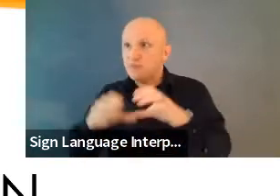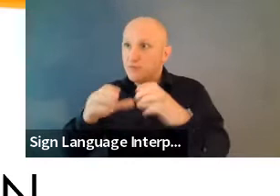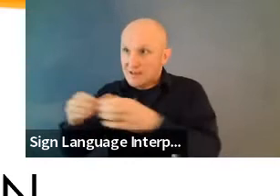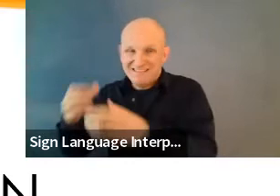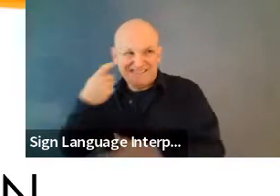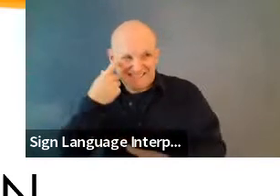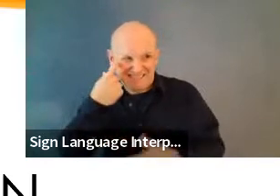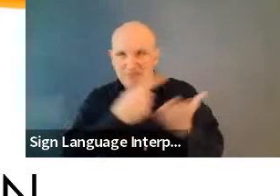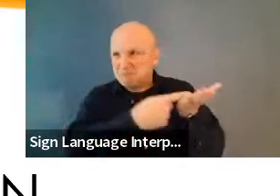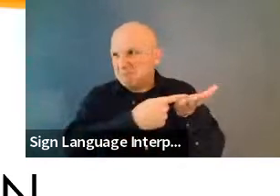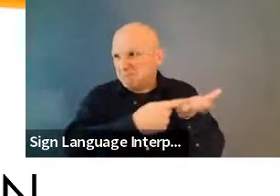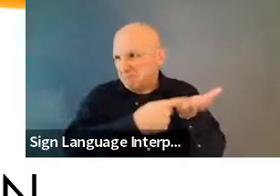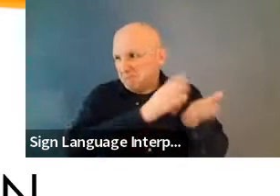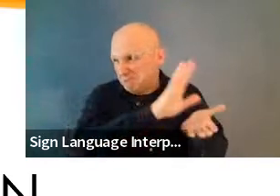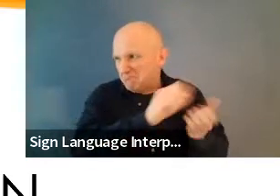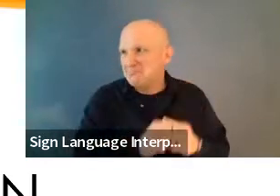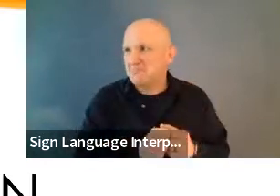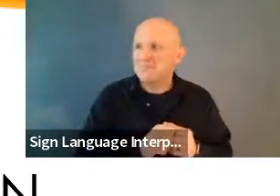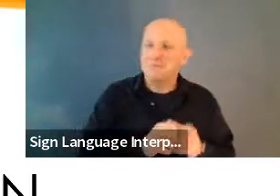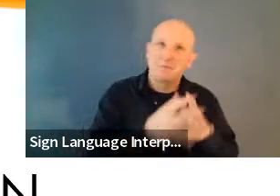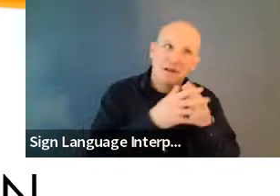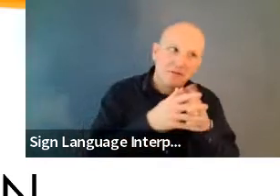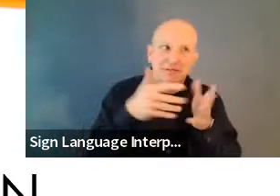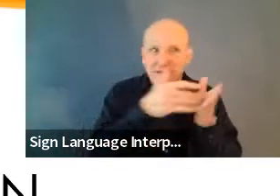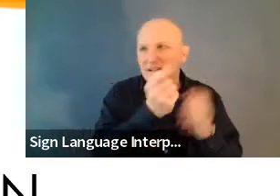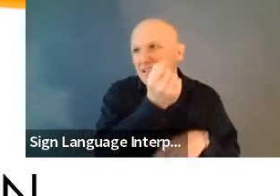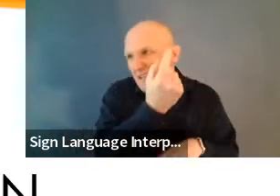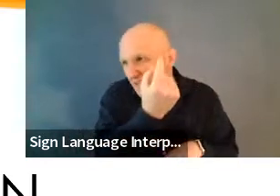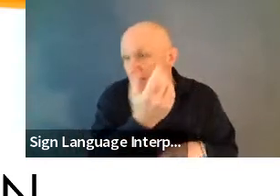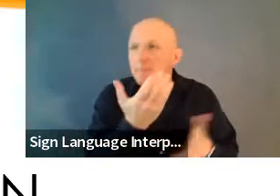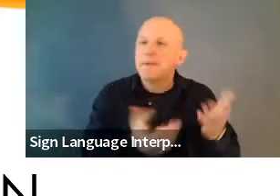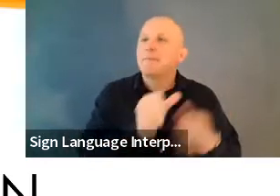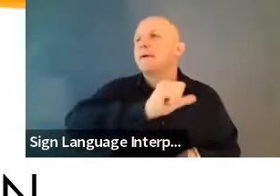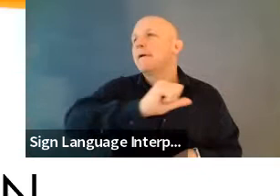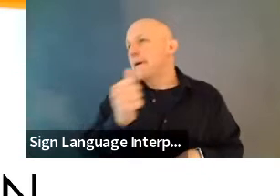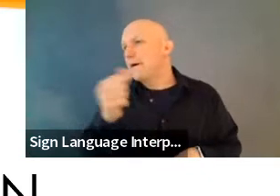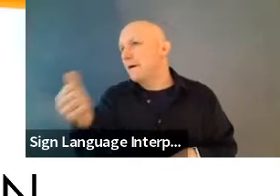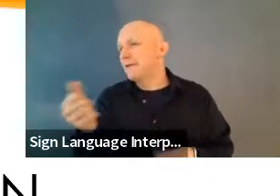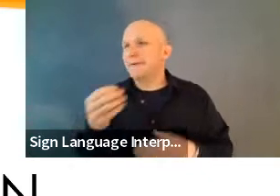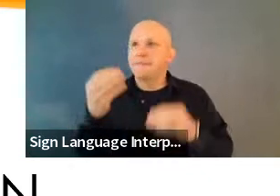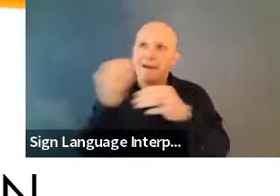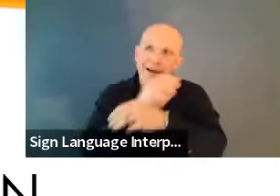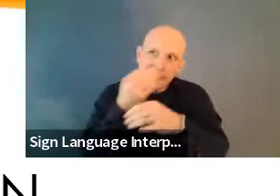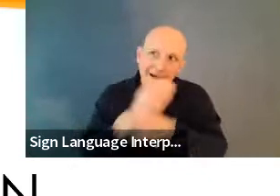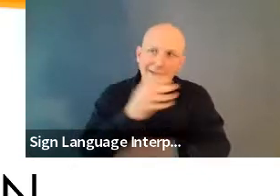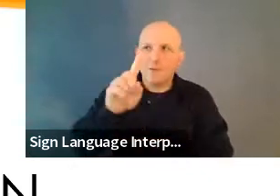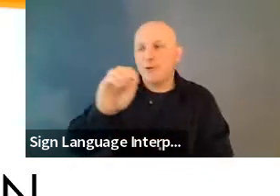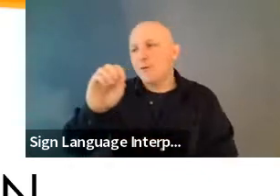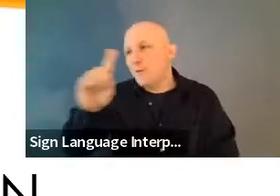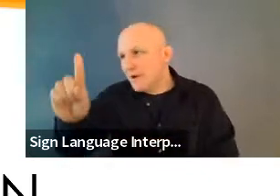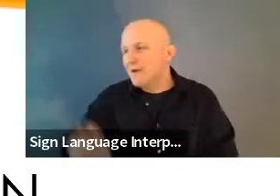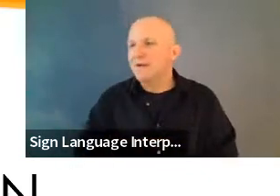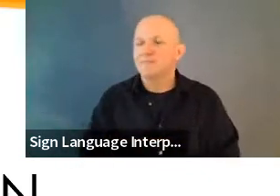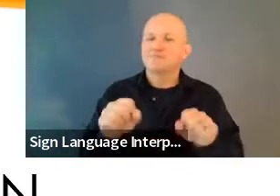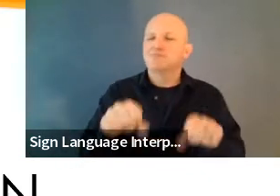specifically for our law pathway, the American Studies 11, there might be a couple more in terms of math. If they can still take that math 101, they'll need to